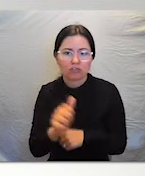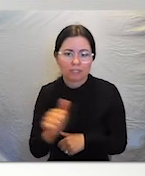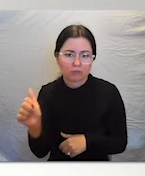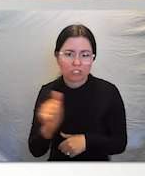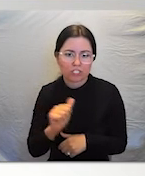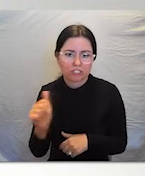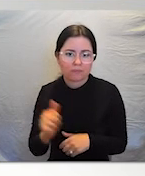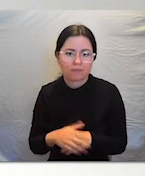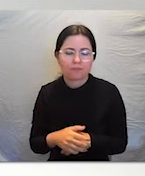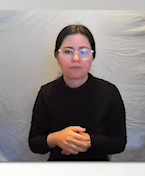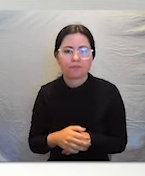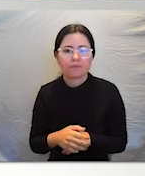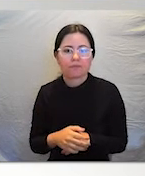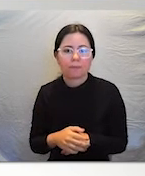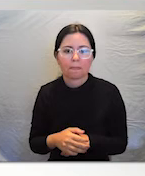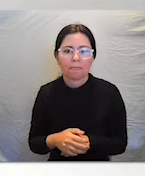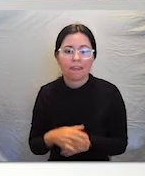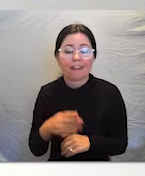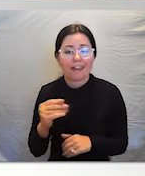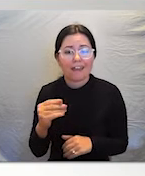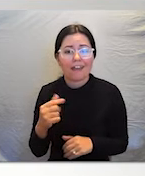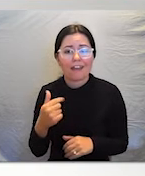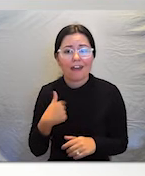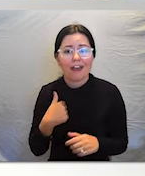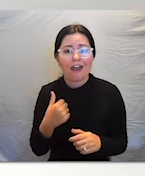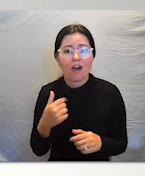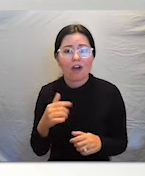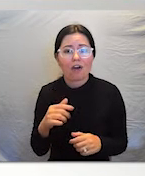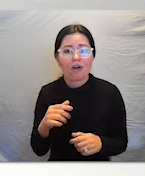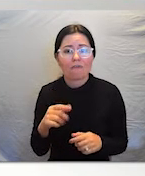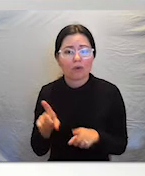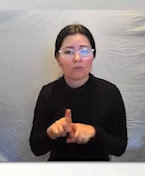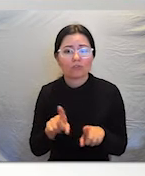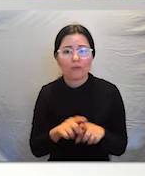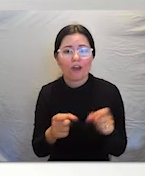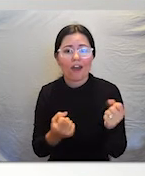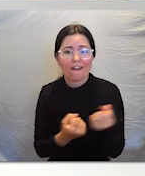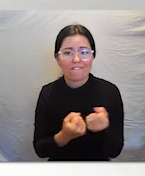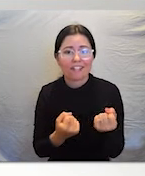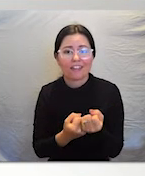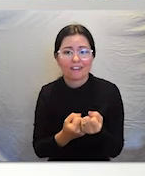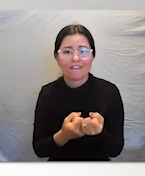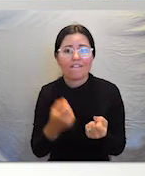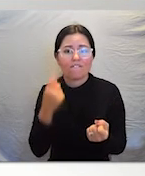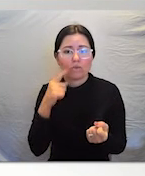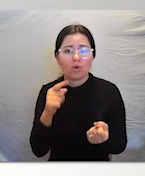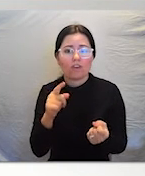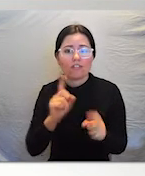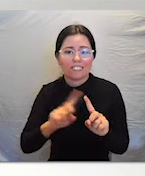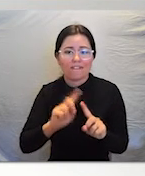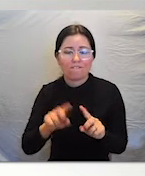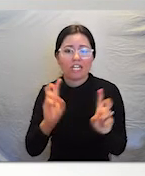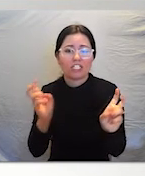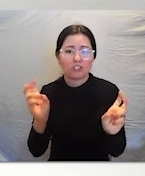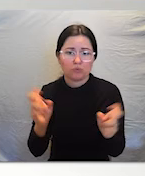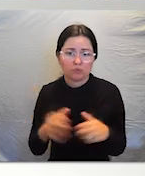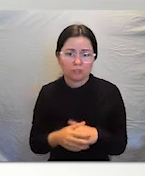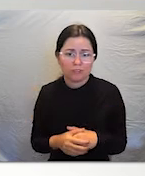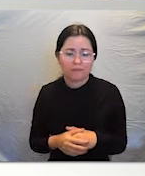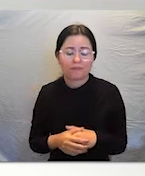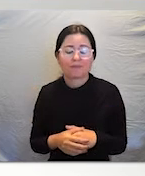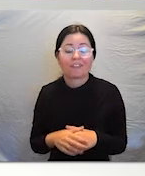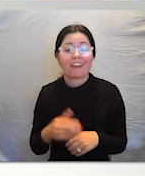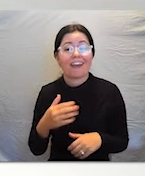or as well as advocate on transportation issues. And then my second